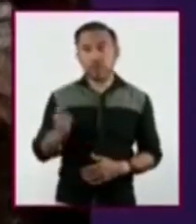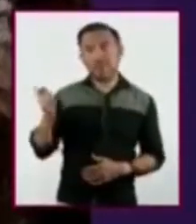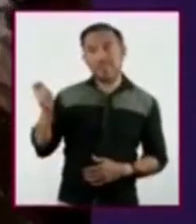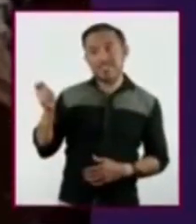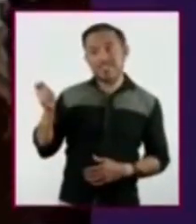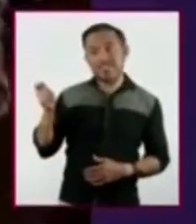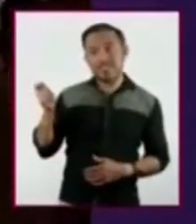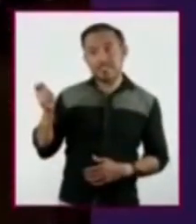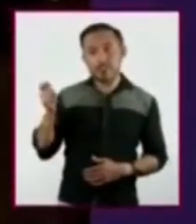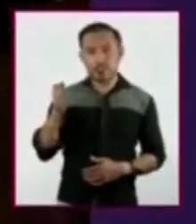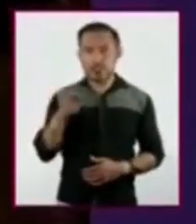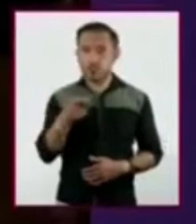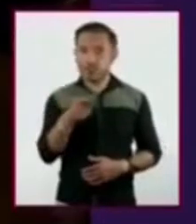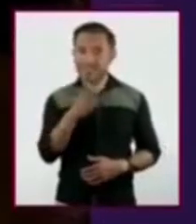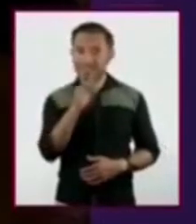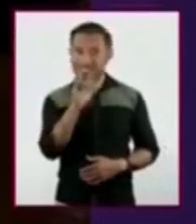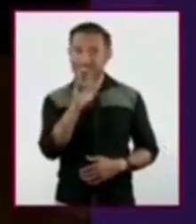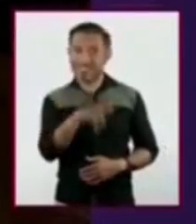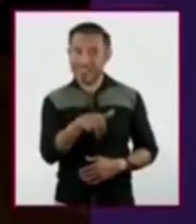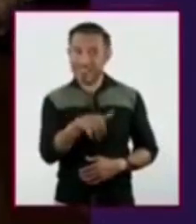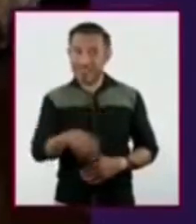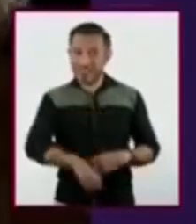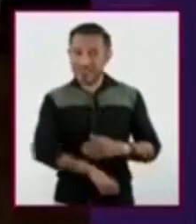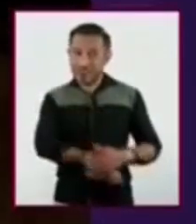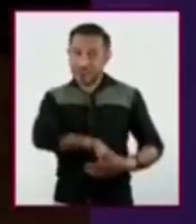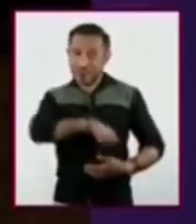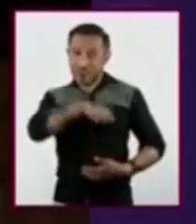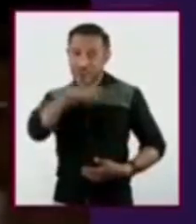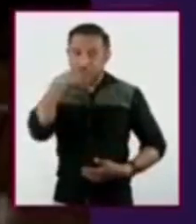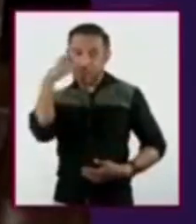That sword is dangerous, Dizzy.